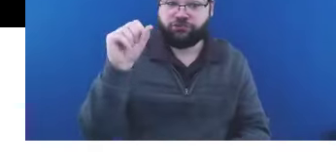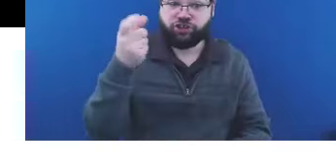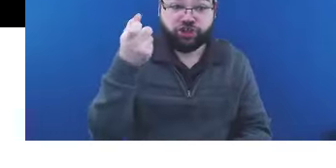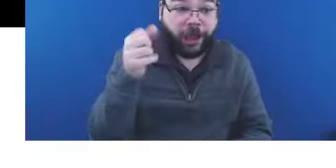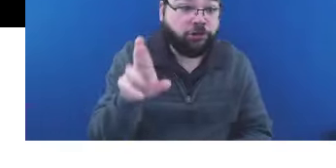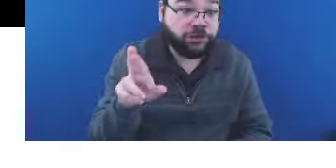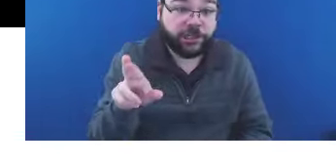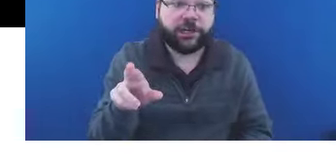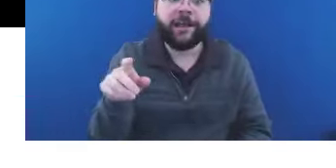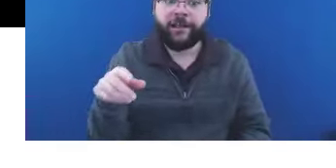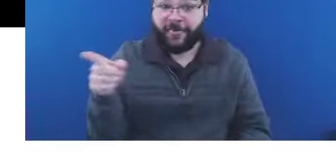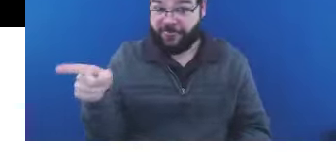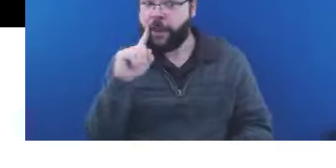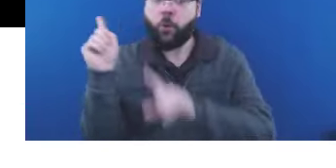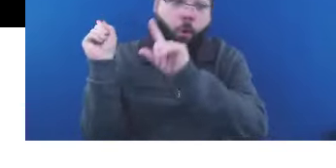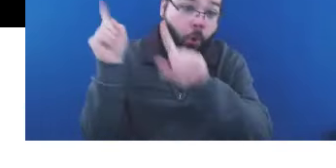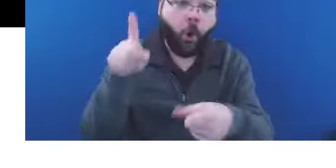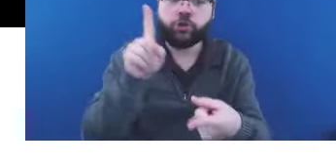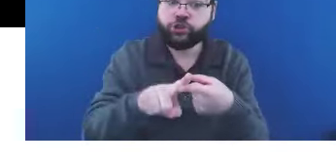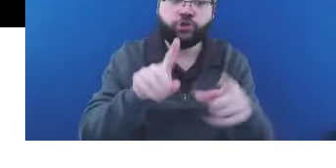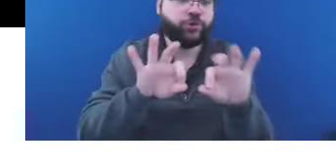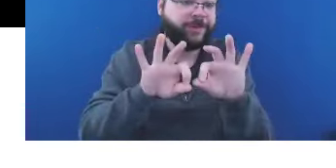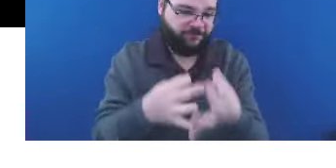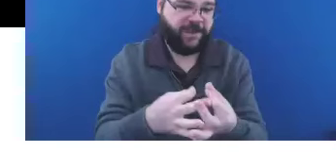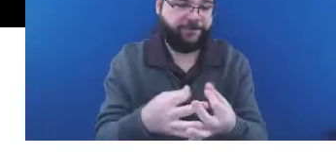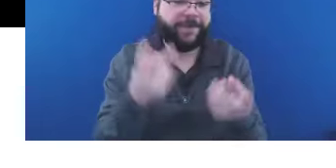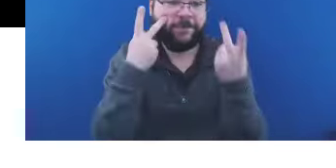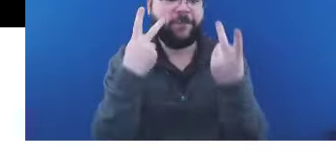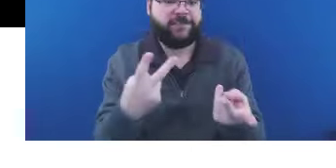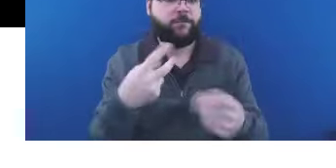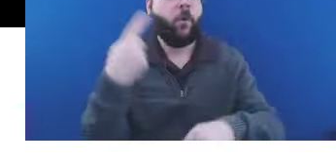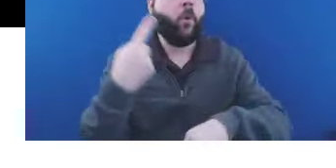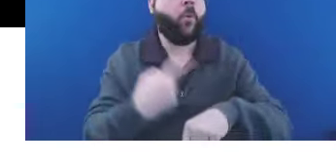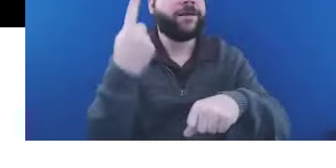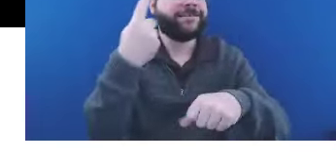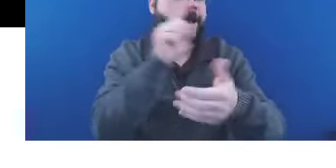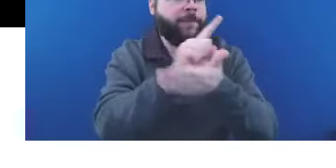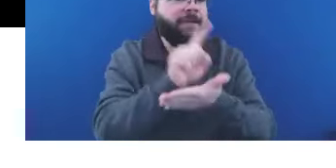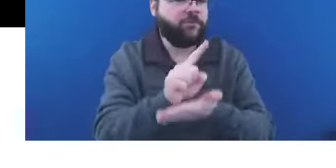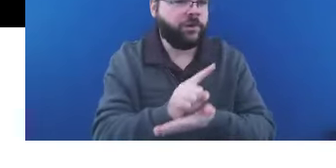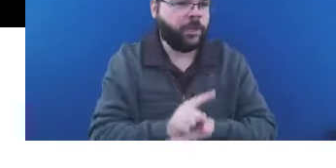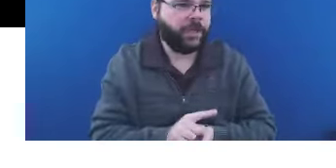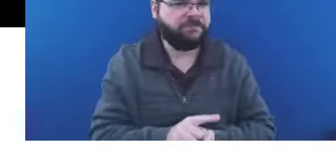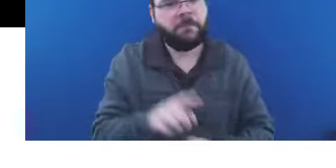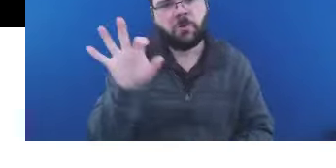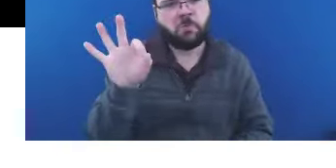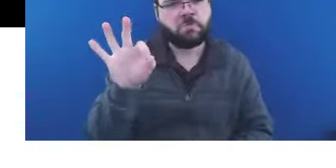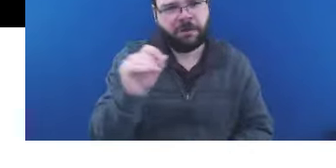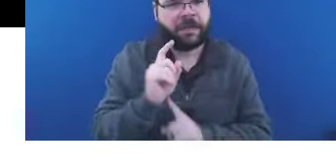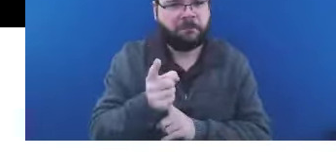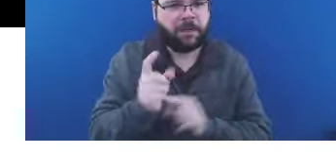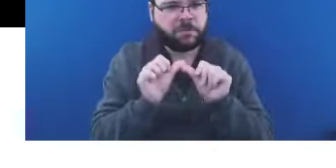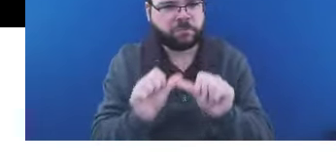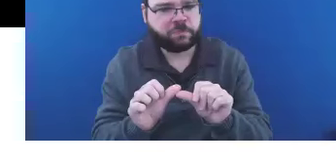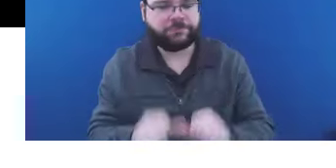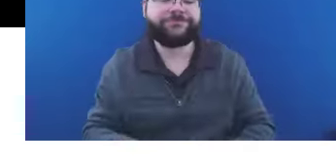family where they are at. They visit the families once a week for about 90 minutes. The